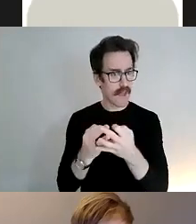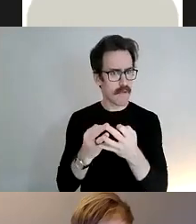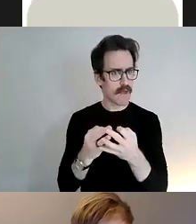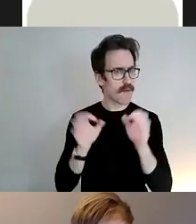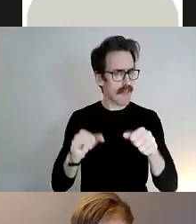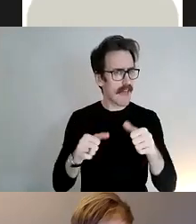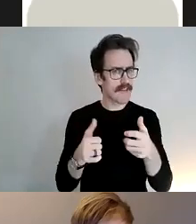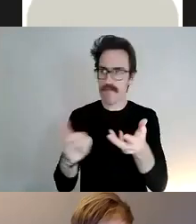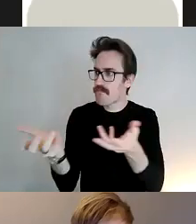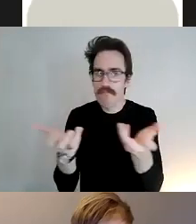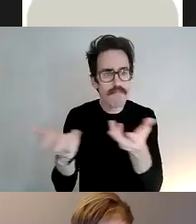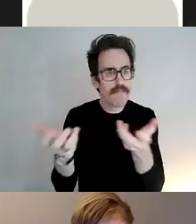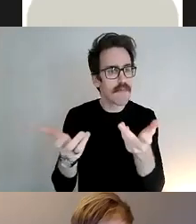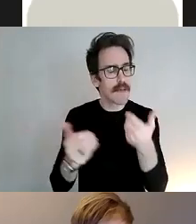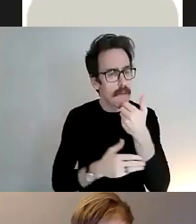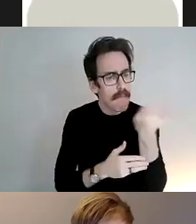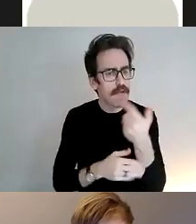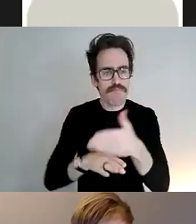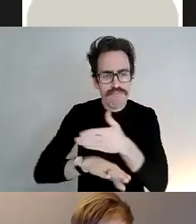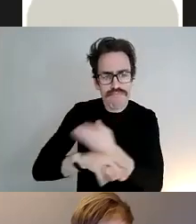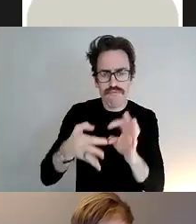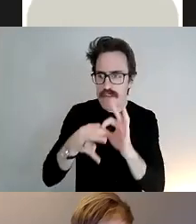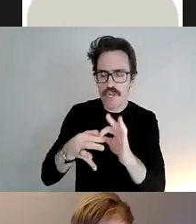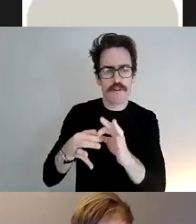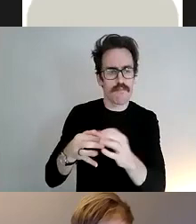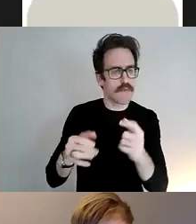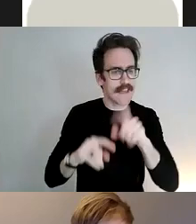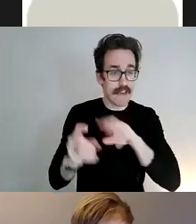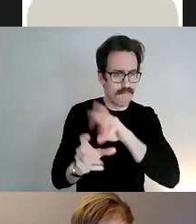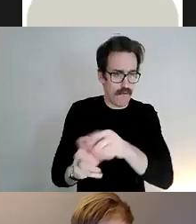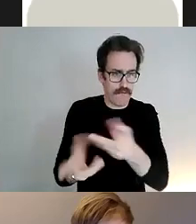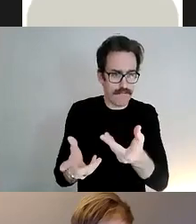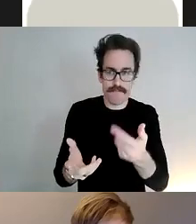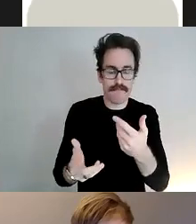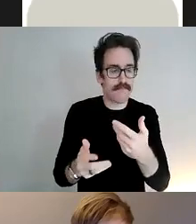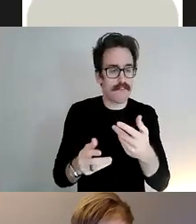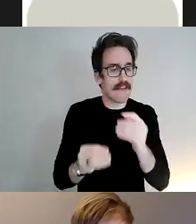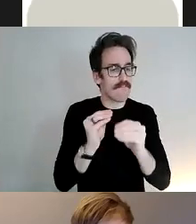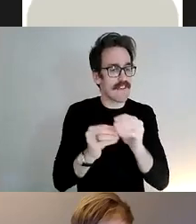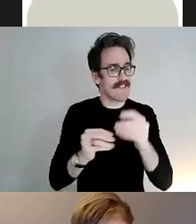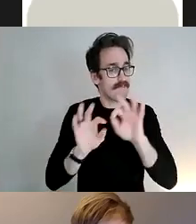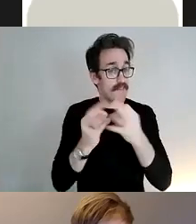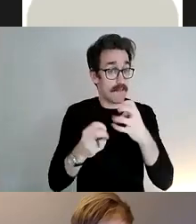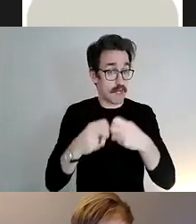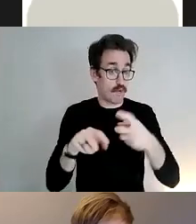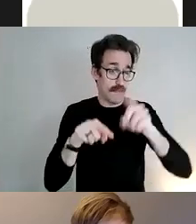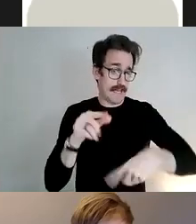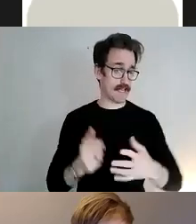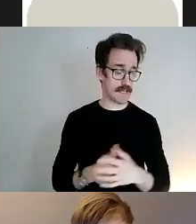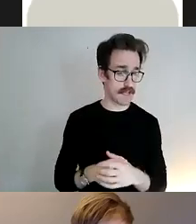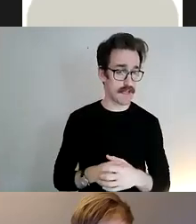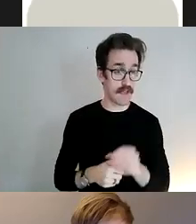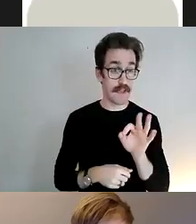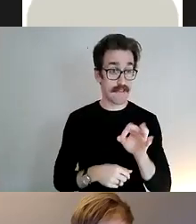because there's, disagreement among family members who may or may not be POAs, power of attorneys. We can't stop that from happening. If we